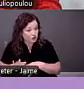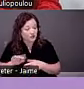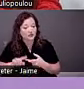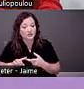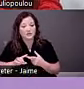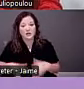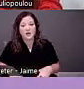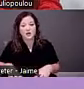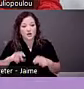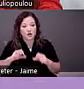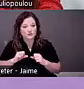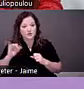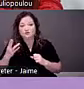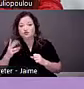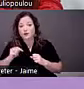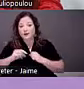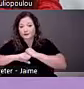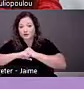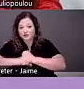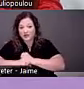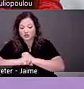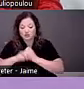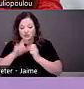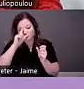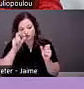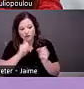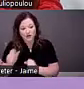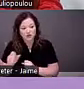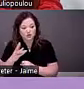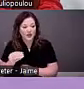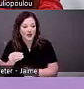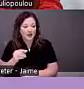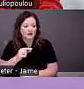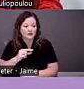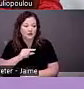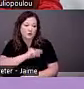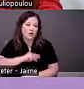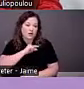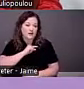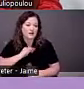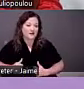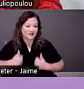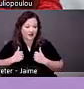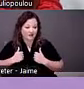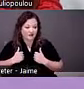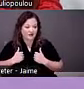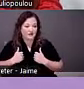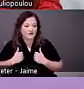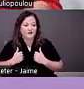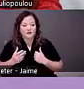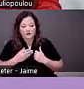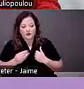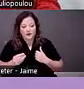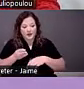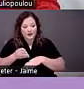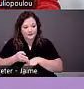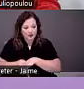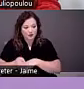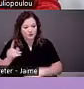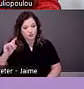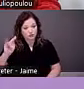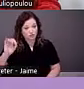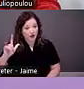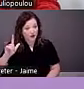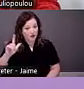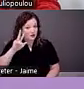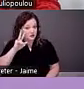joint protection strategies, and quality of life. And we're currently recruiting for this trial. So if you know